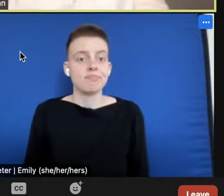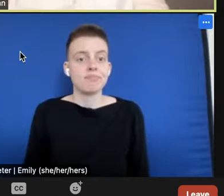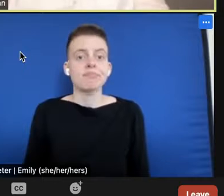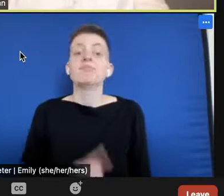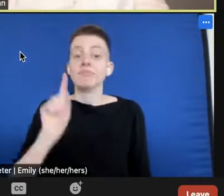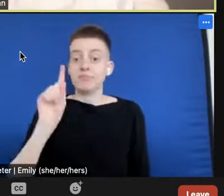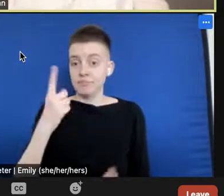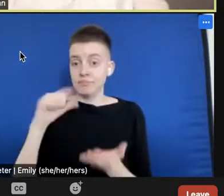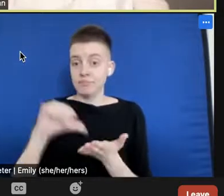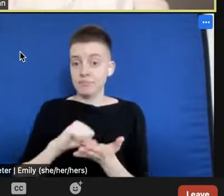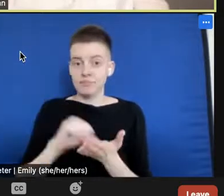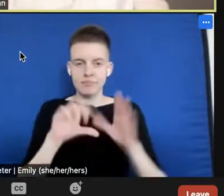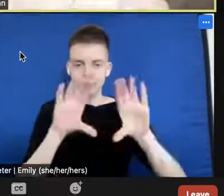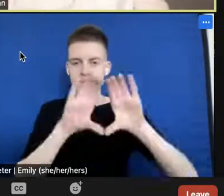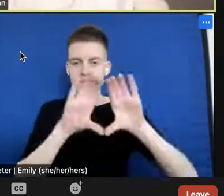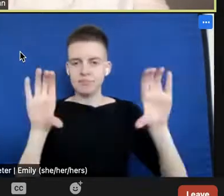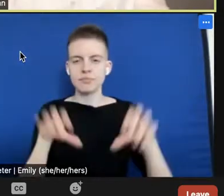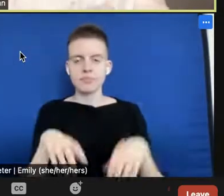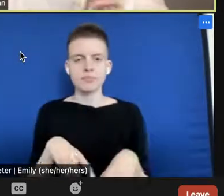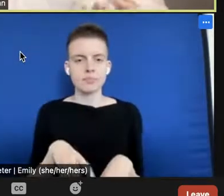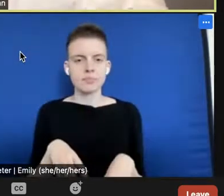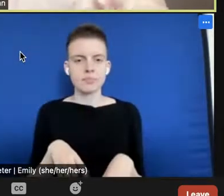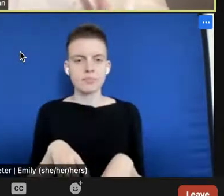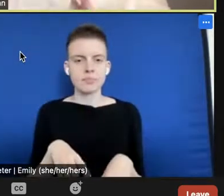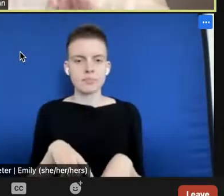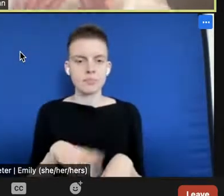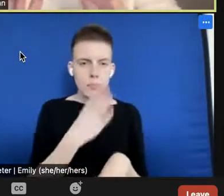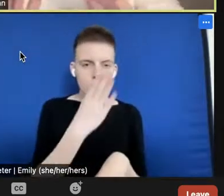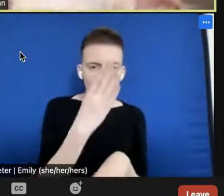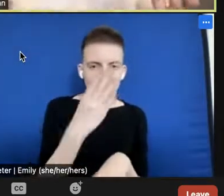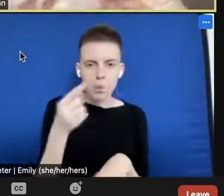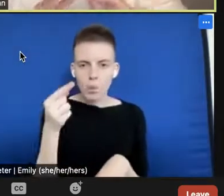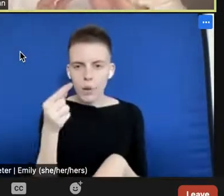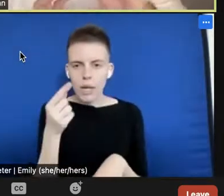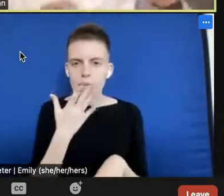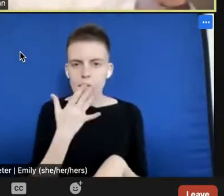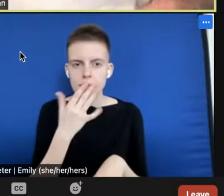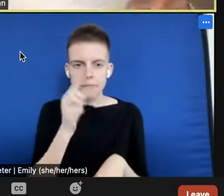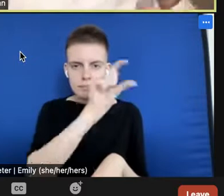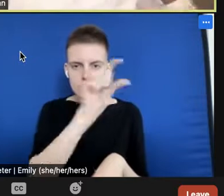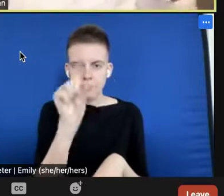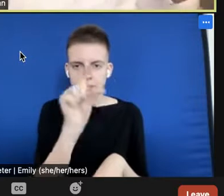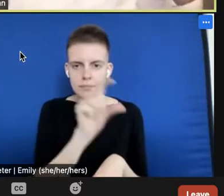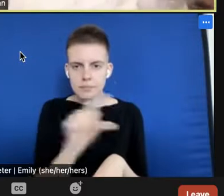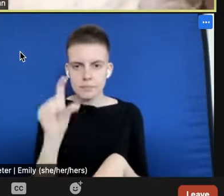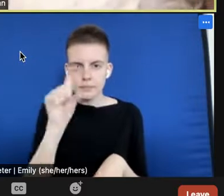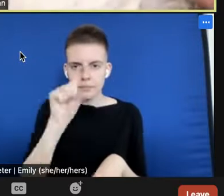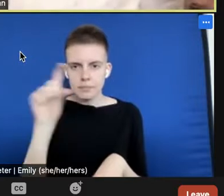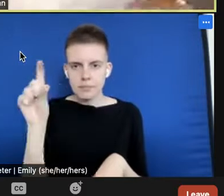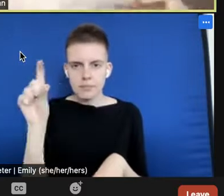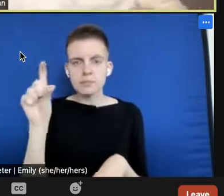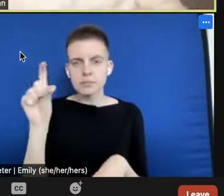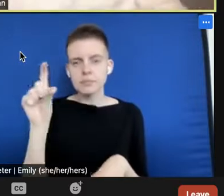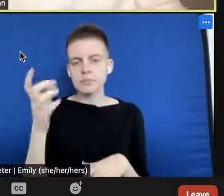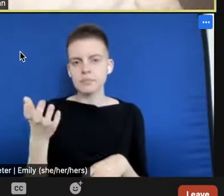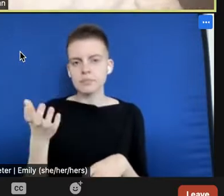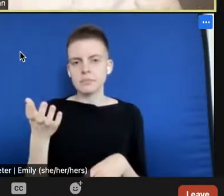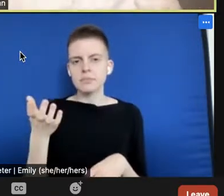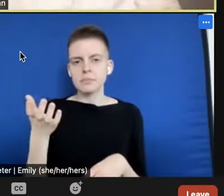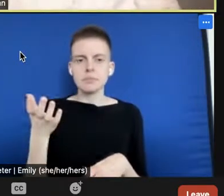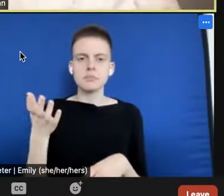part. The colors that you see on this first part align sort of generally with